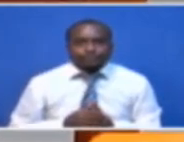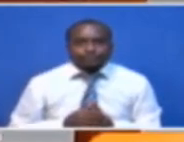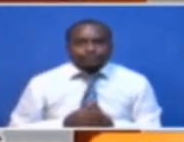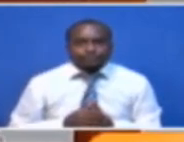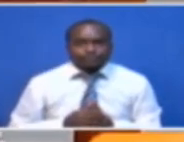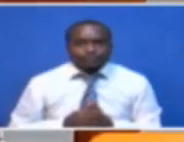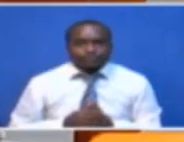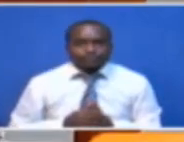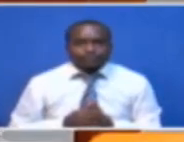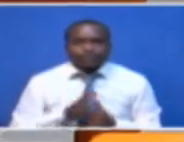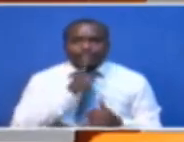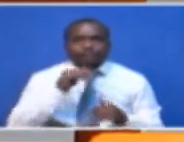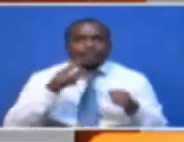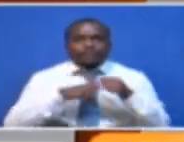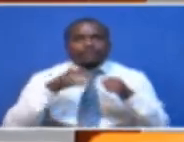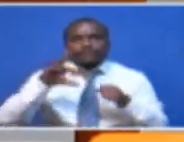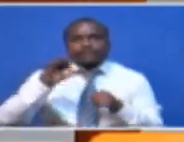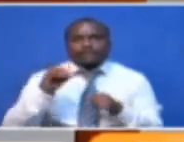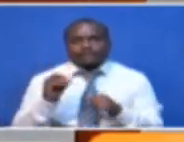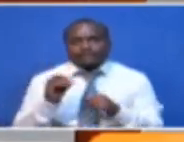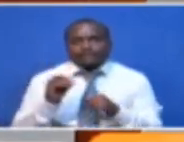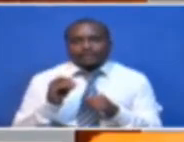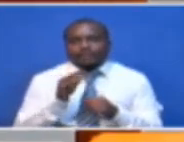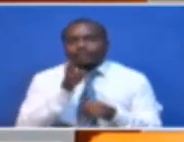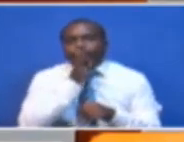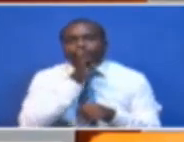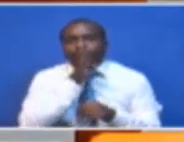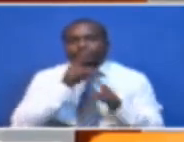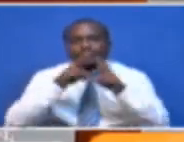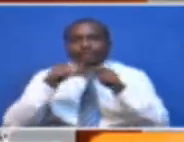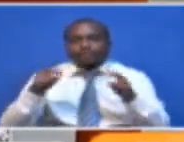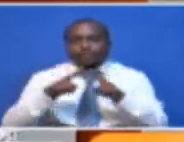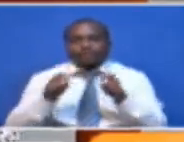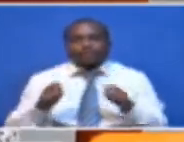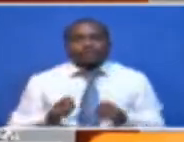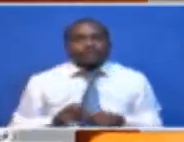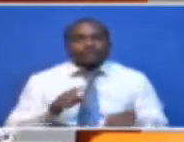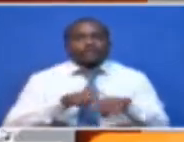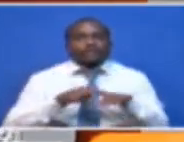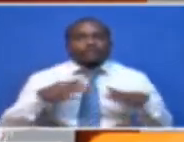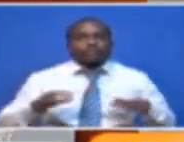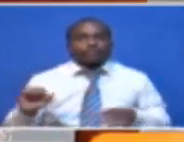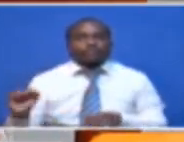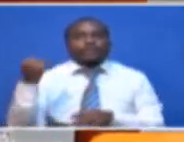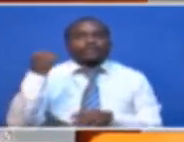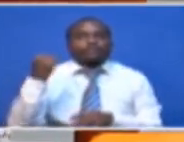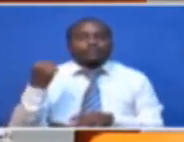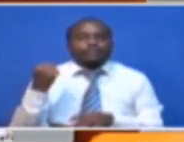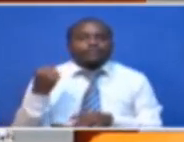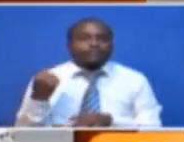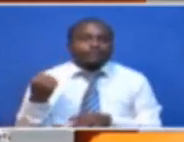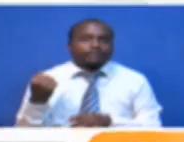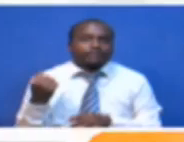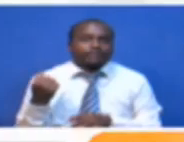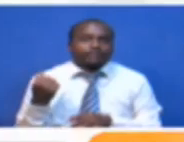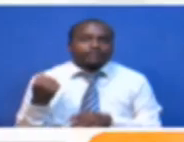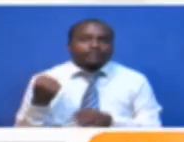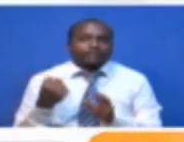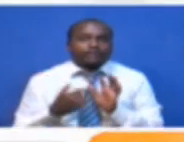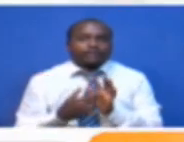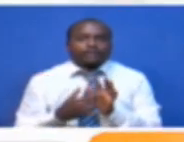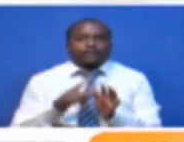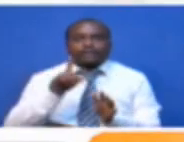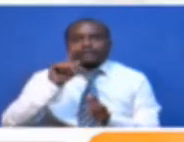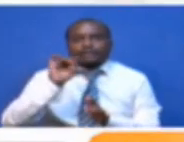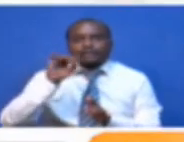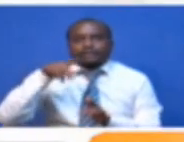3 a.m. By 7:30, we are in Arusha having a breakfast. When people wake up, some people like Ole Tip Tip, John